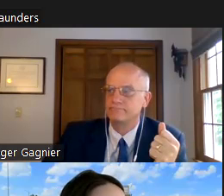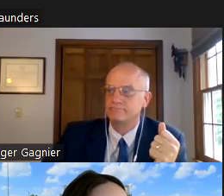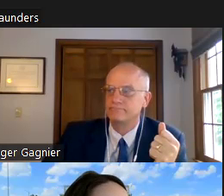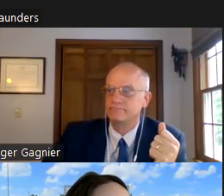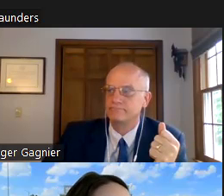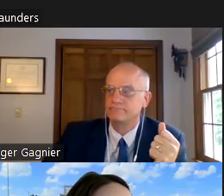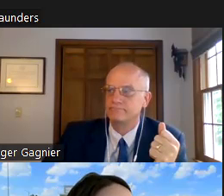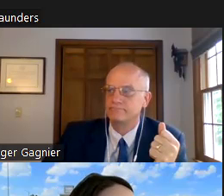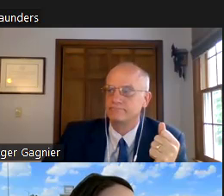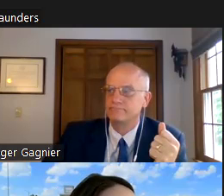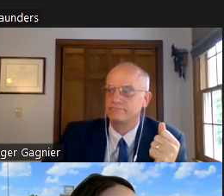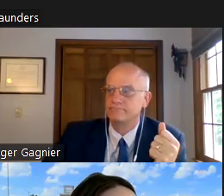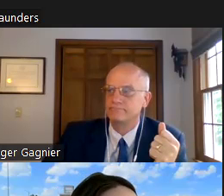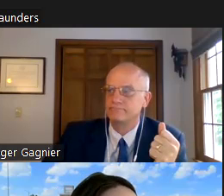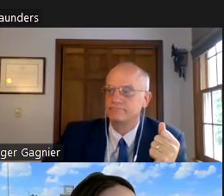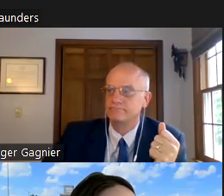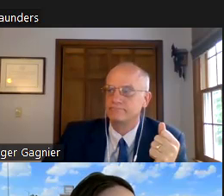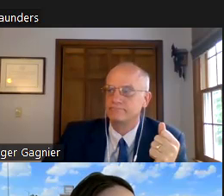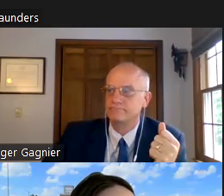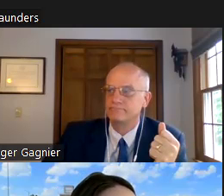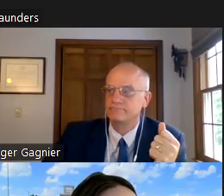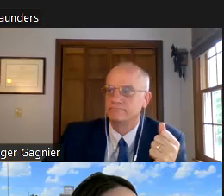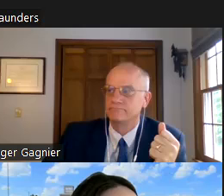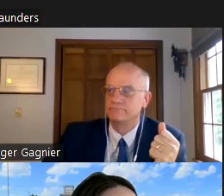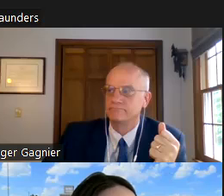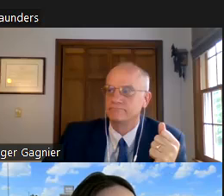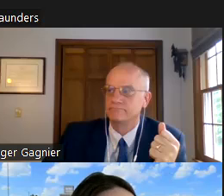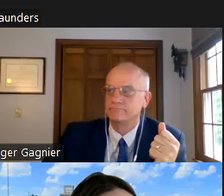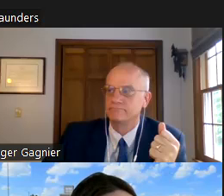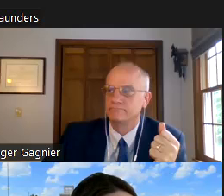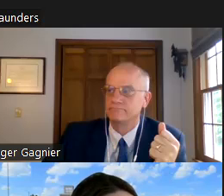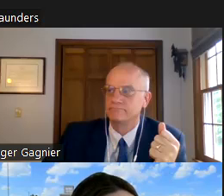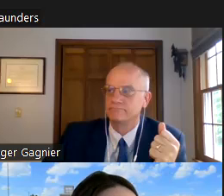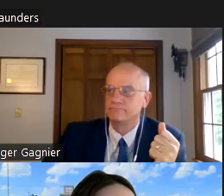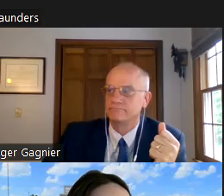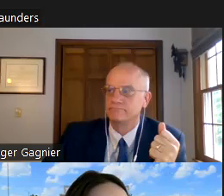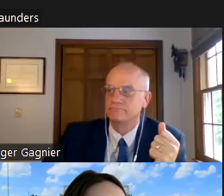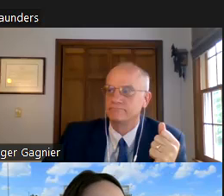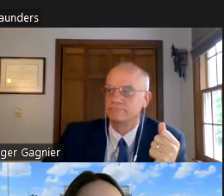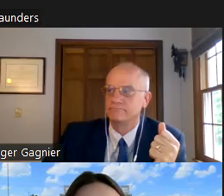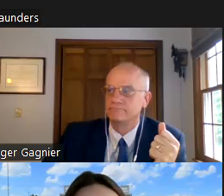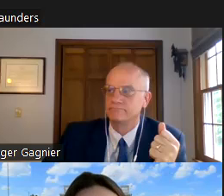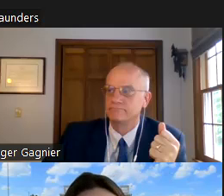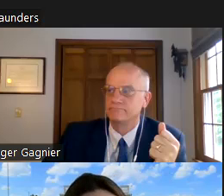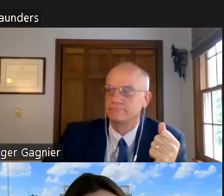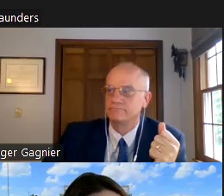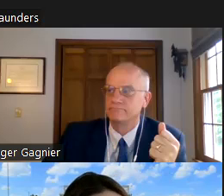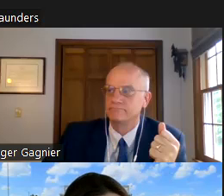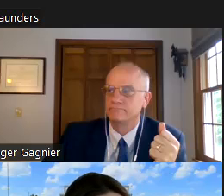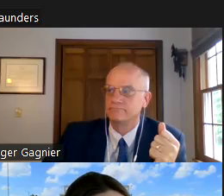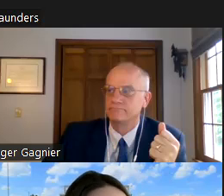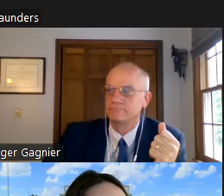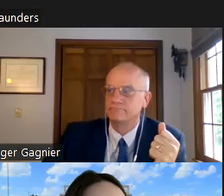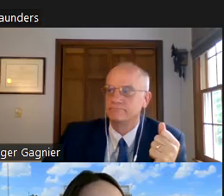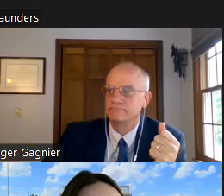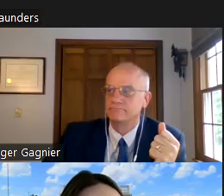path. One, can we be assured that the bike path continue to be an off-road path that is not rerouted onto the